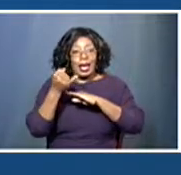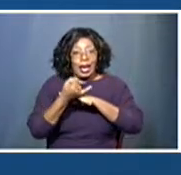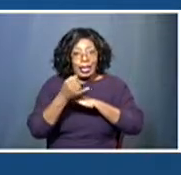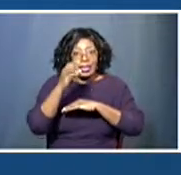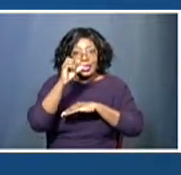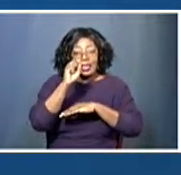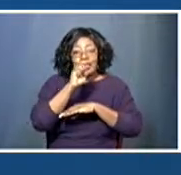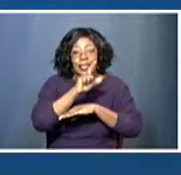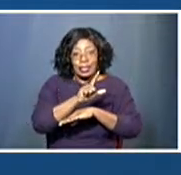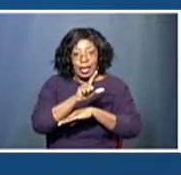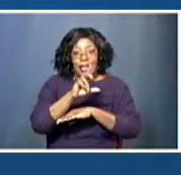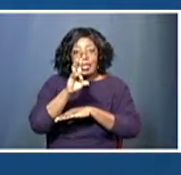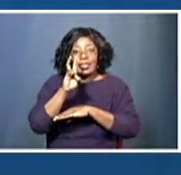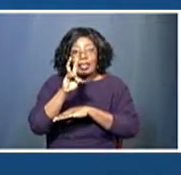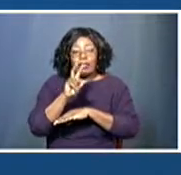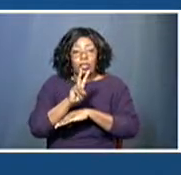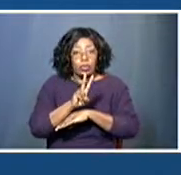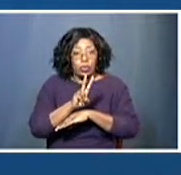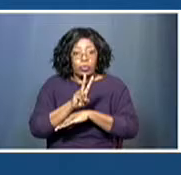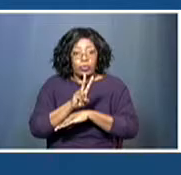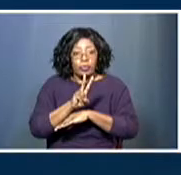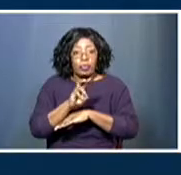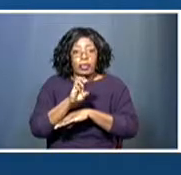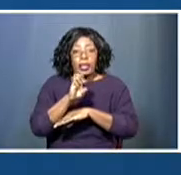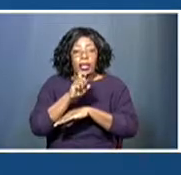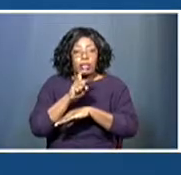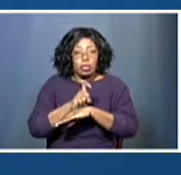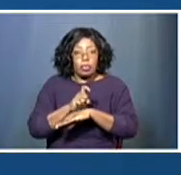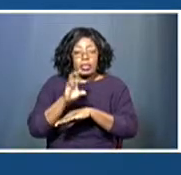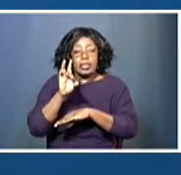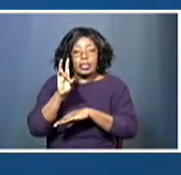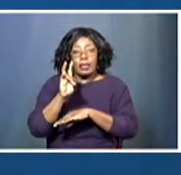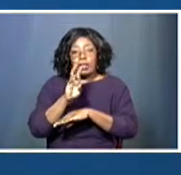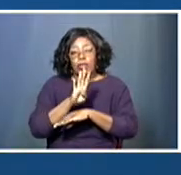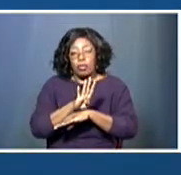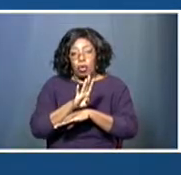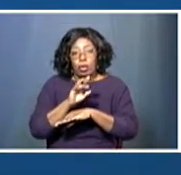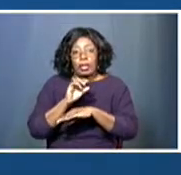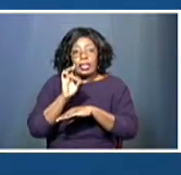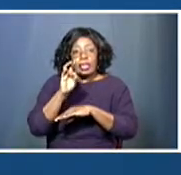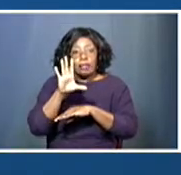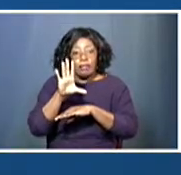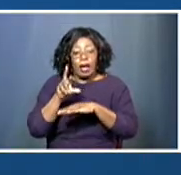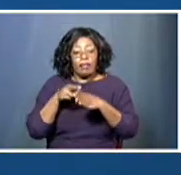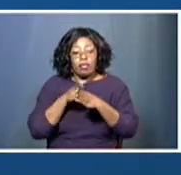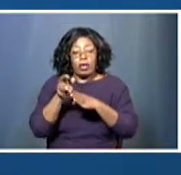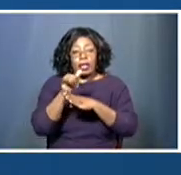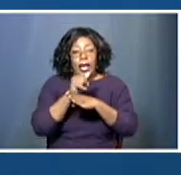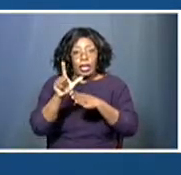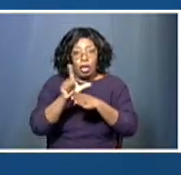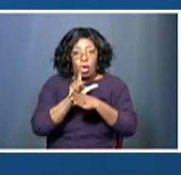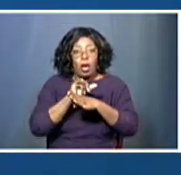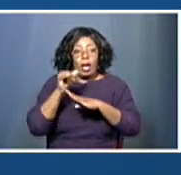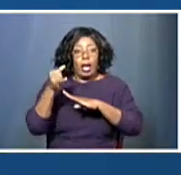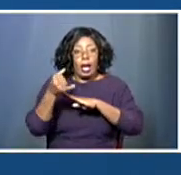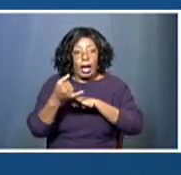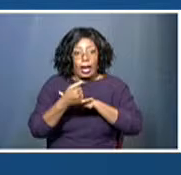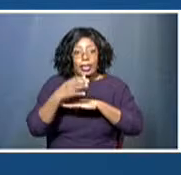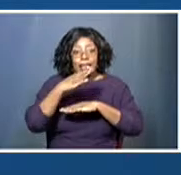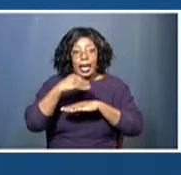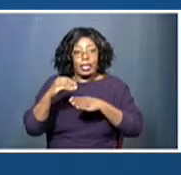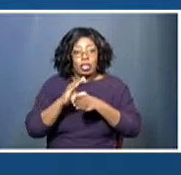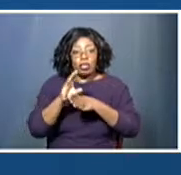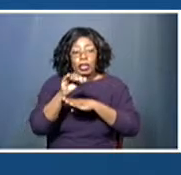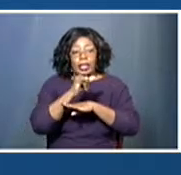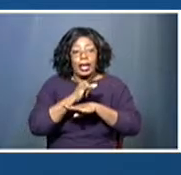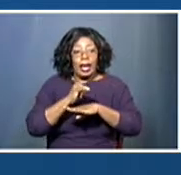Salvador, and Rum Key at 72. Georgetown, Exuma, 74. 75 in Ragged Island. Clarence, San Long Island, and Crooked Island. Betsy